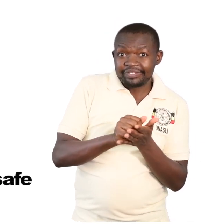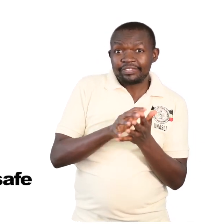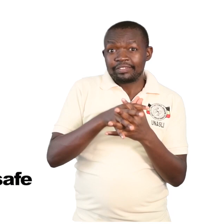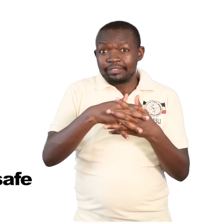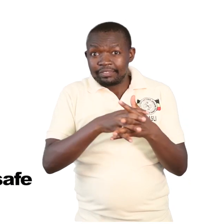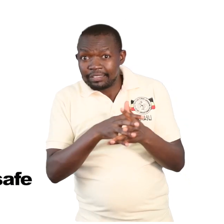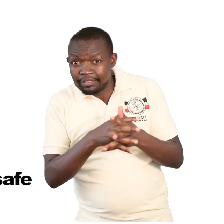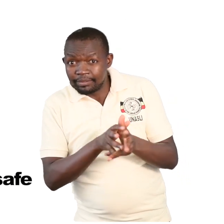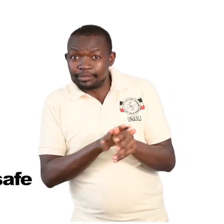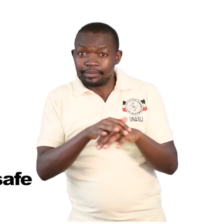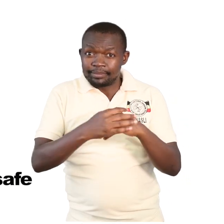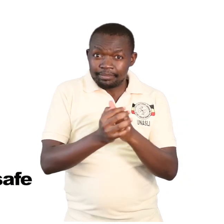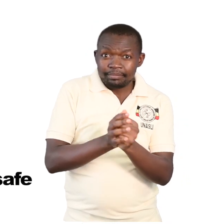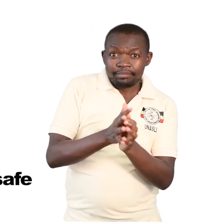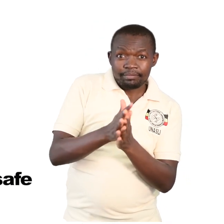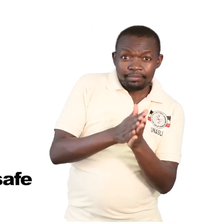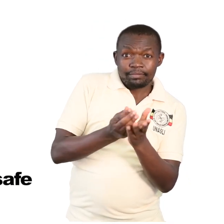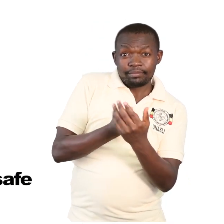and